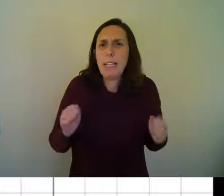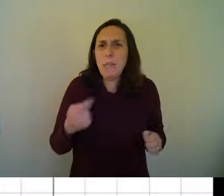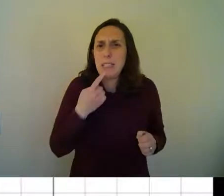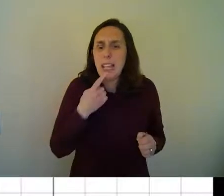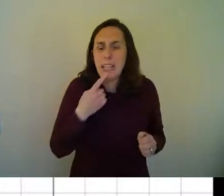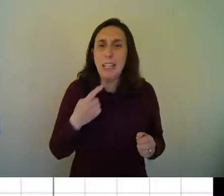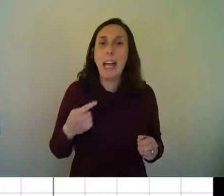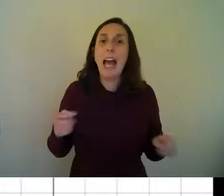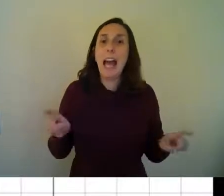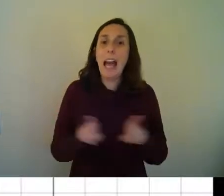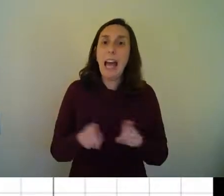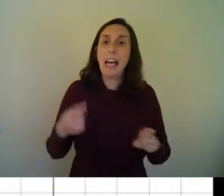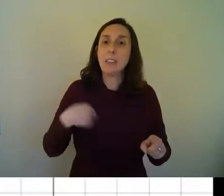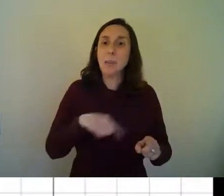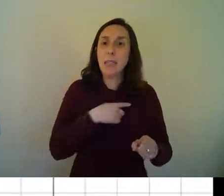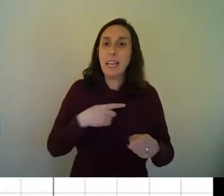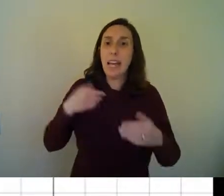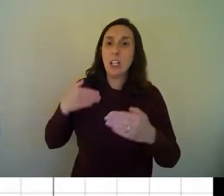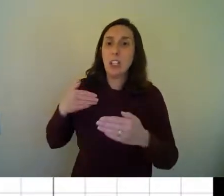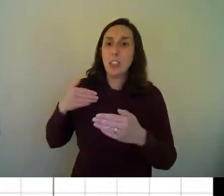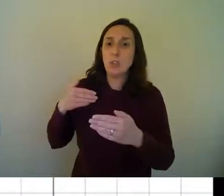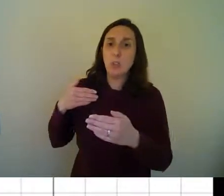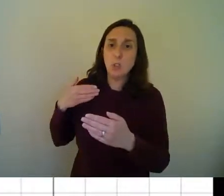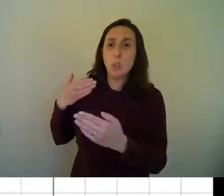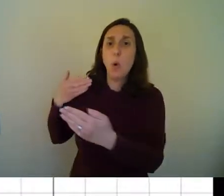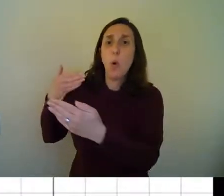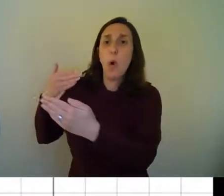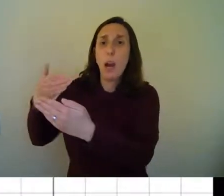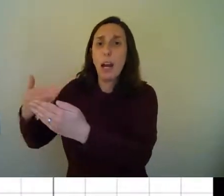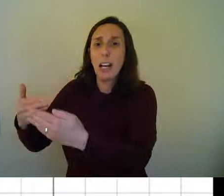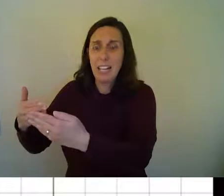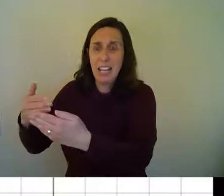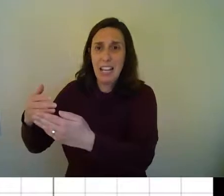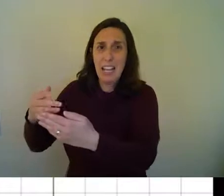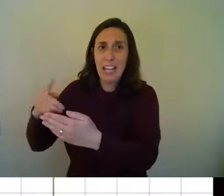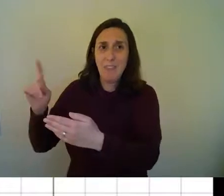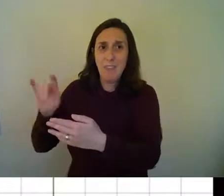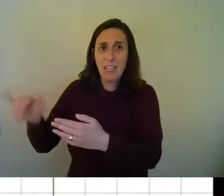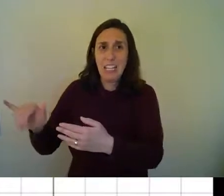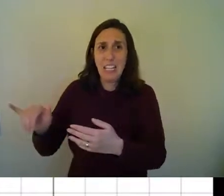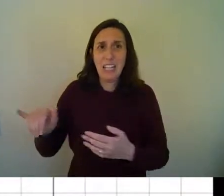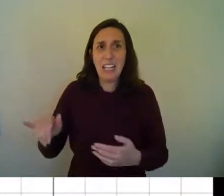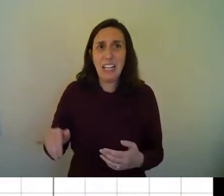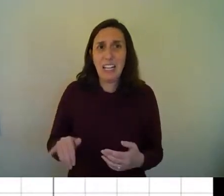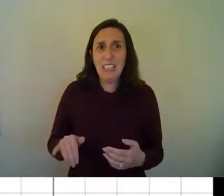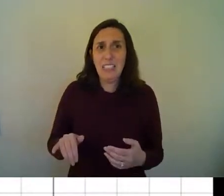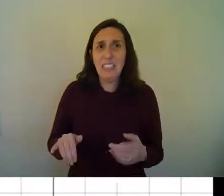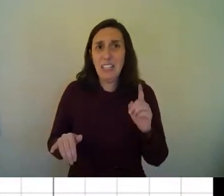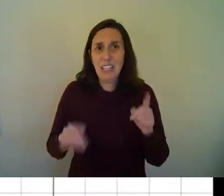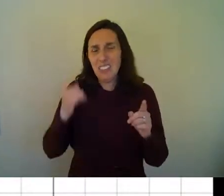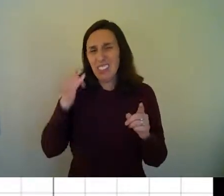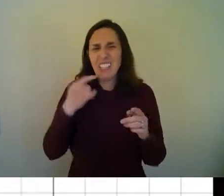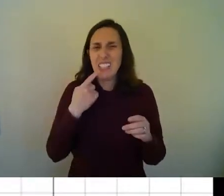infinity, the ones don't matter, right? This one and this one. If I'm close to infinity, if this